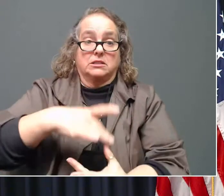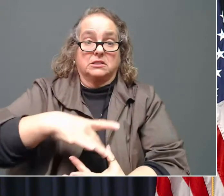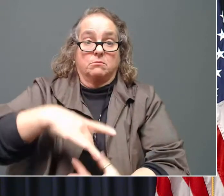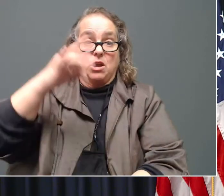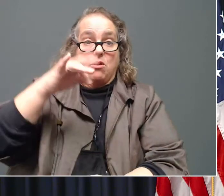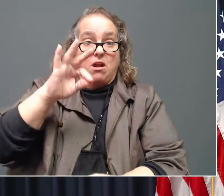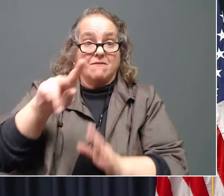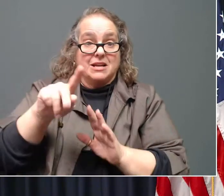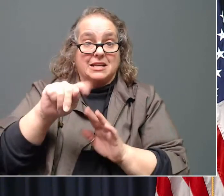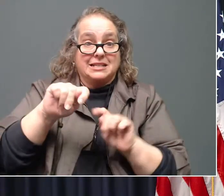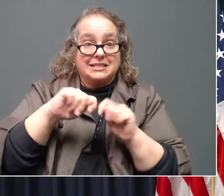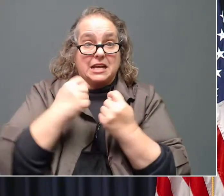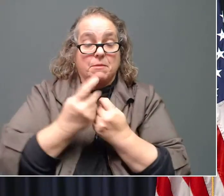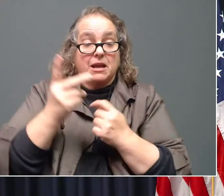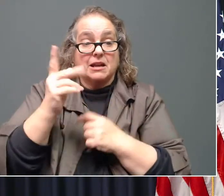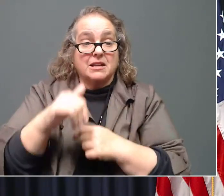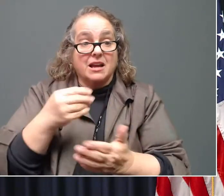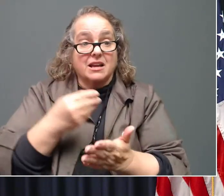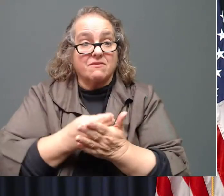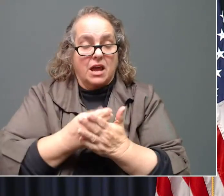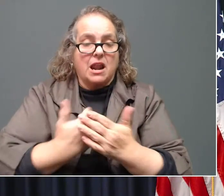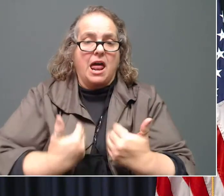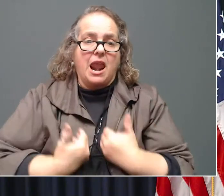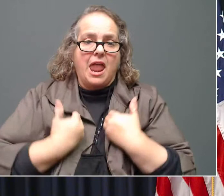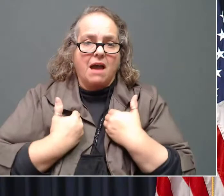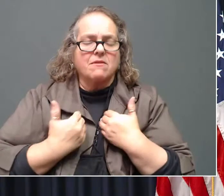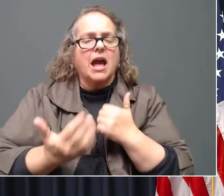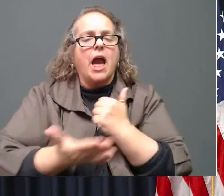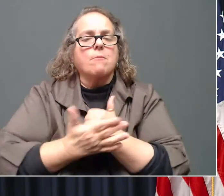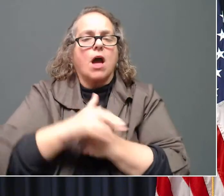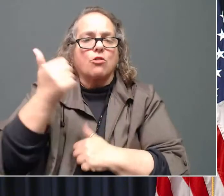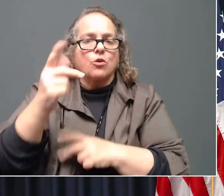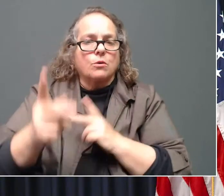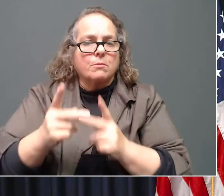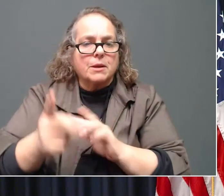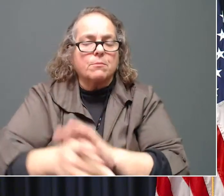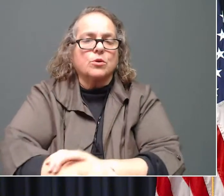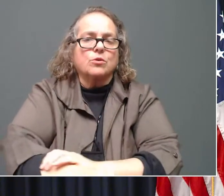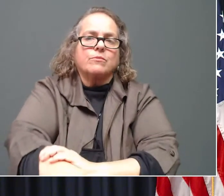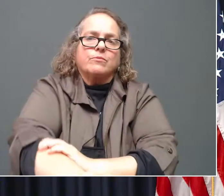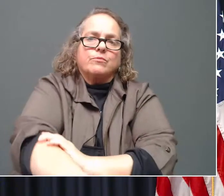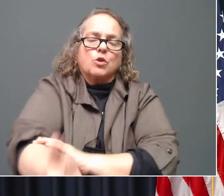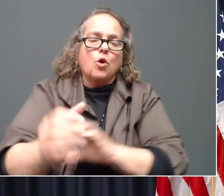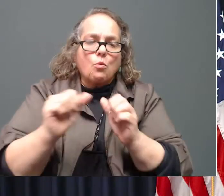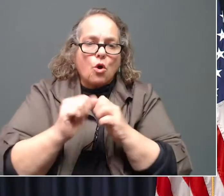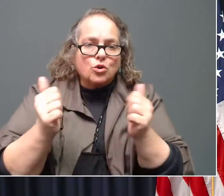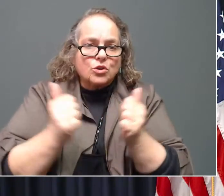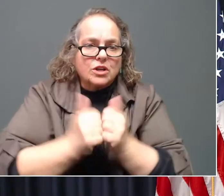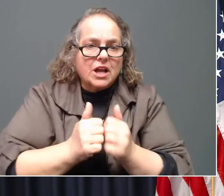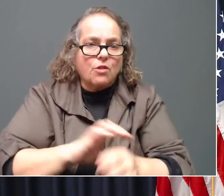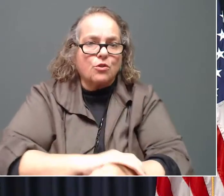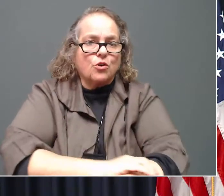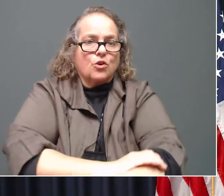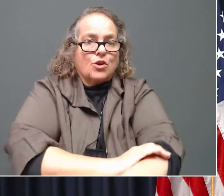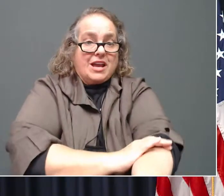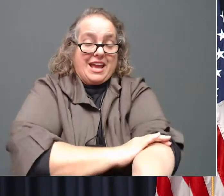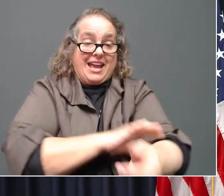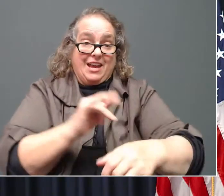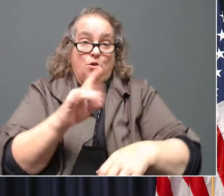Fund alive. It's all about helping other people. It's all about banding together. It was launched at a time when we remember some